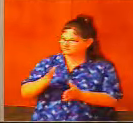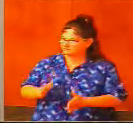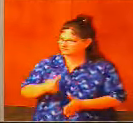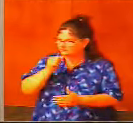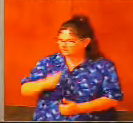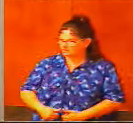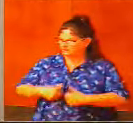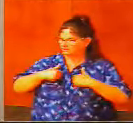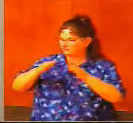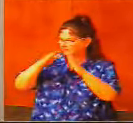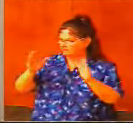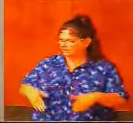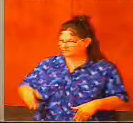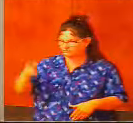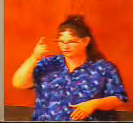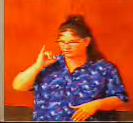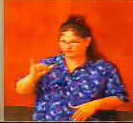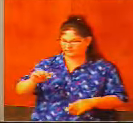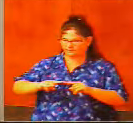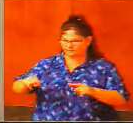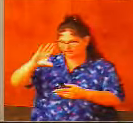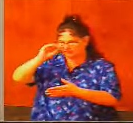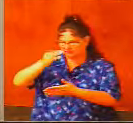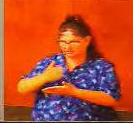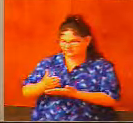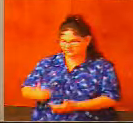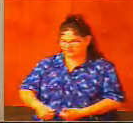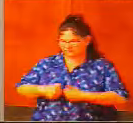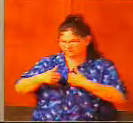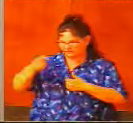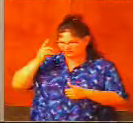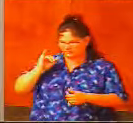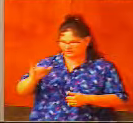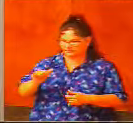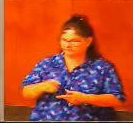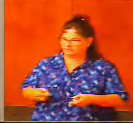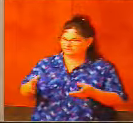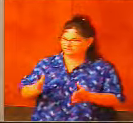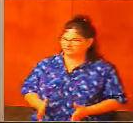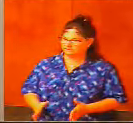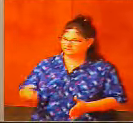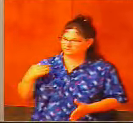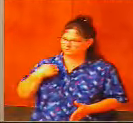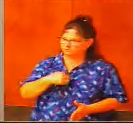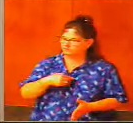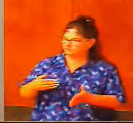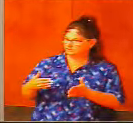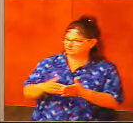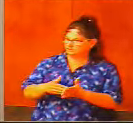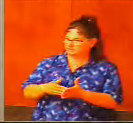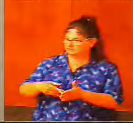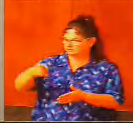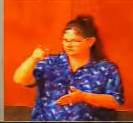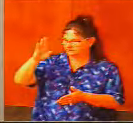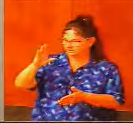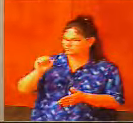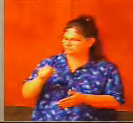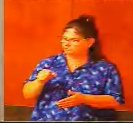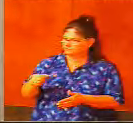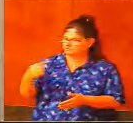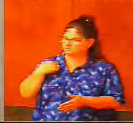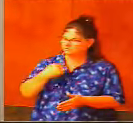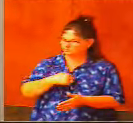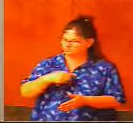house forever, but a son abides forever. As sinners, we were rebels against God. Oh, yes,